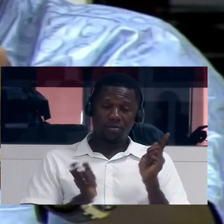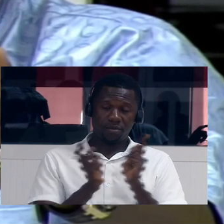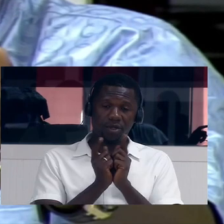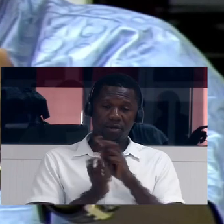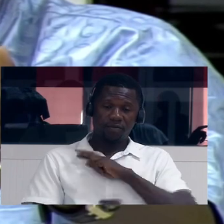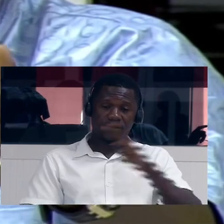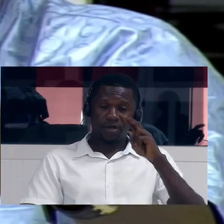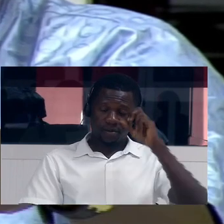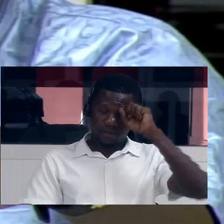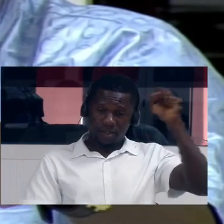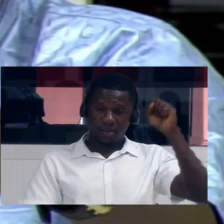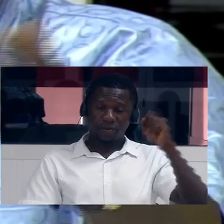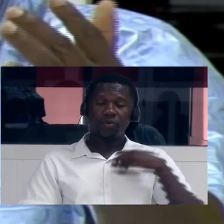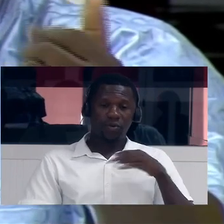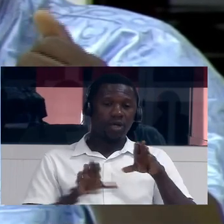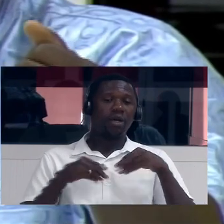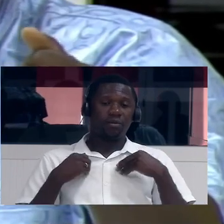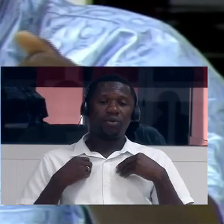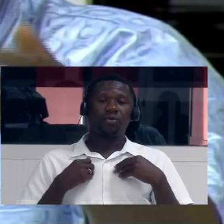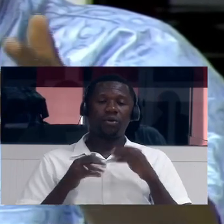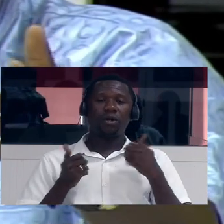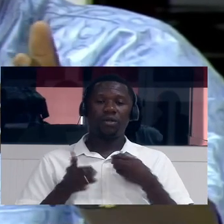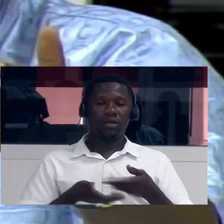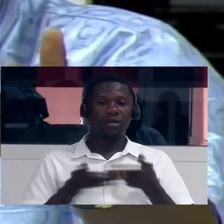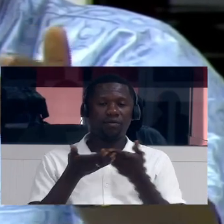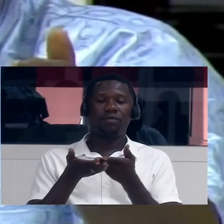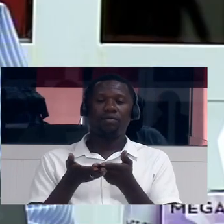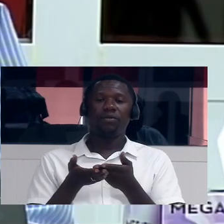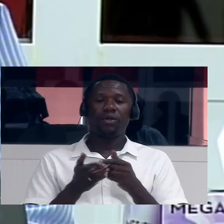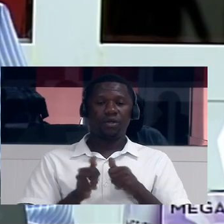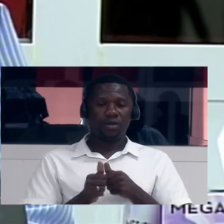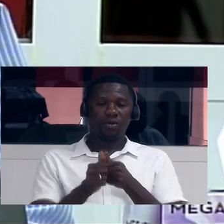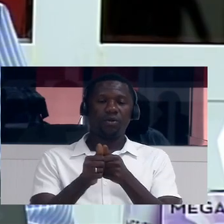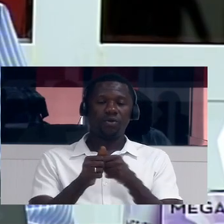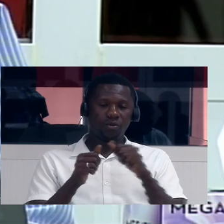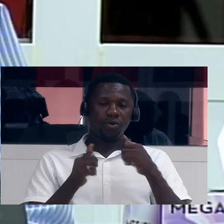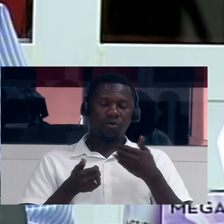we should allow them to do so, and we will provide them with escorts to do so, correct? Yeah.